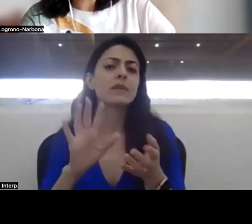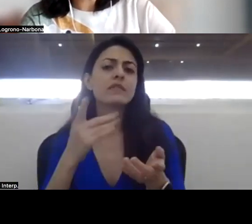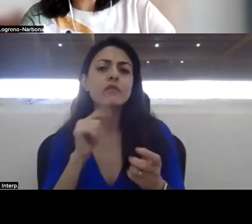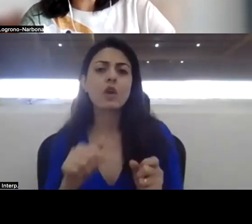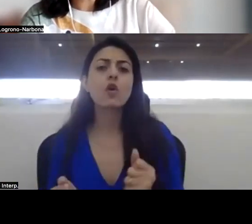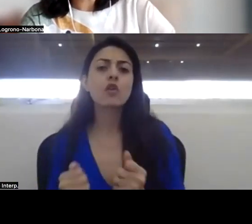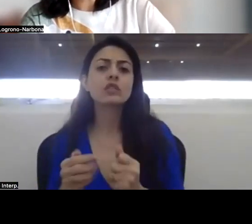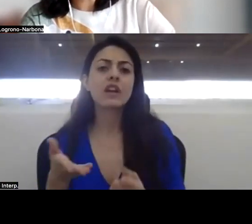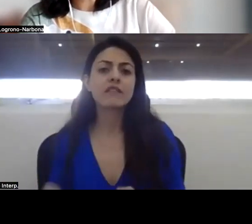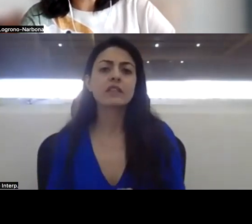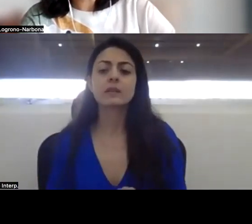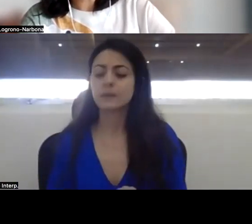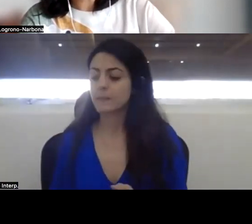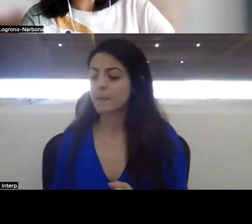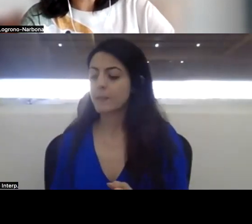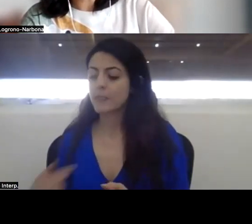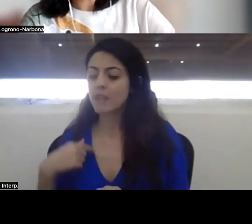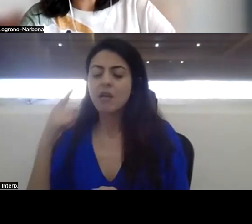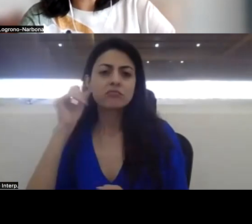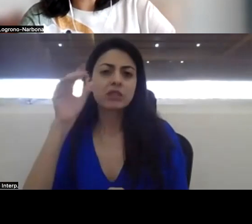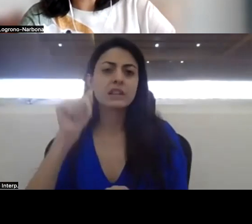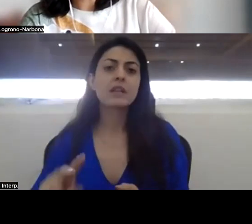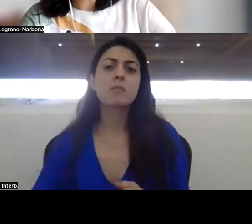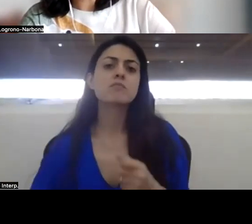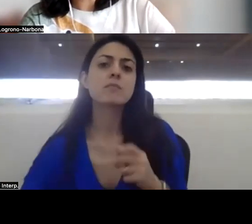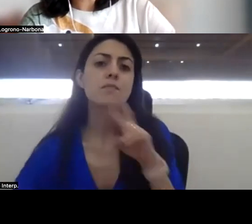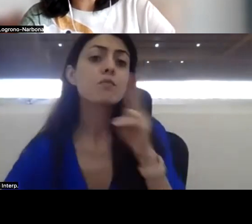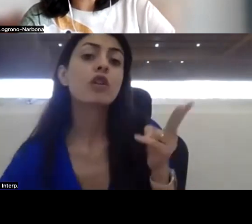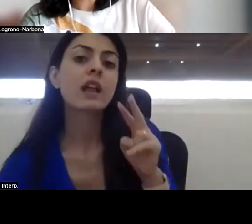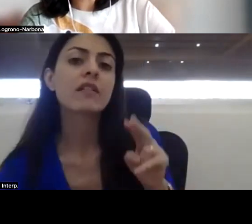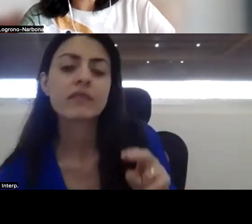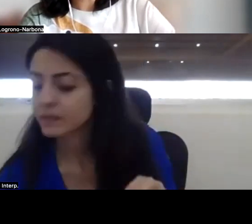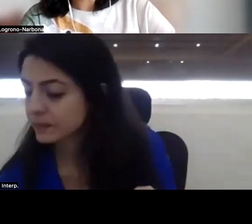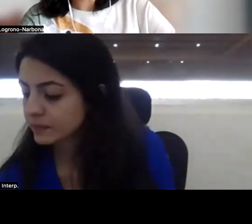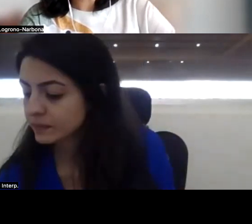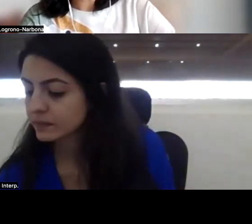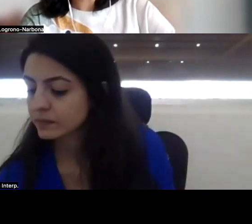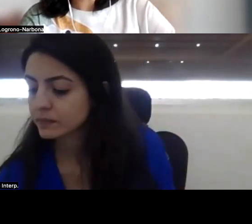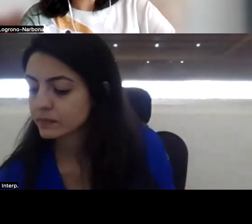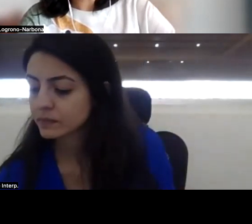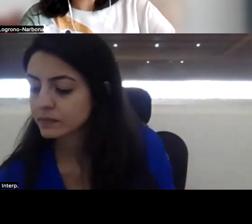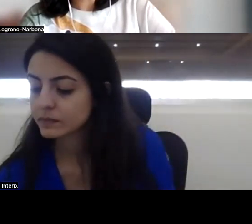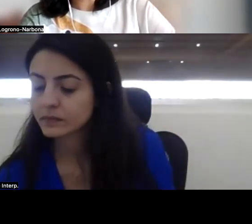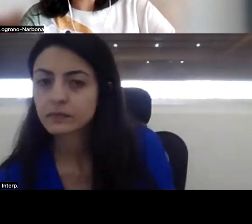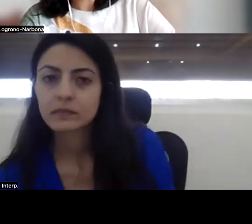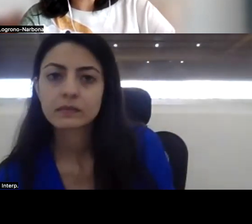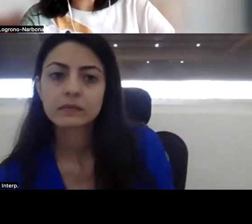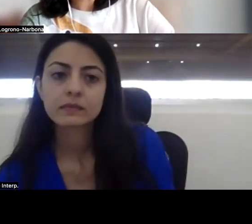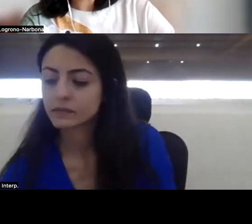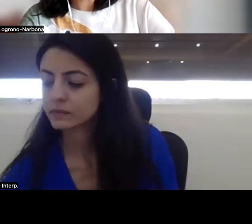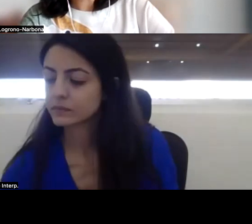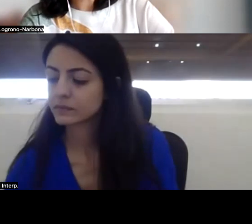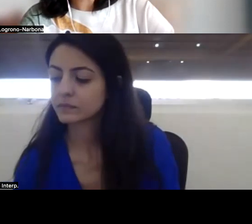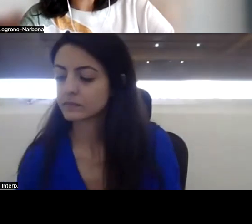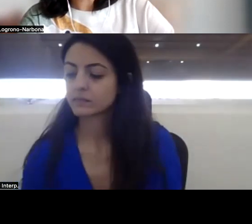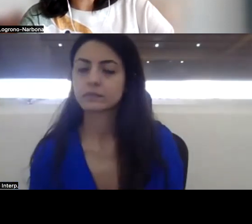greatly across countries, and is really where I think that the concept of proximity becomes critical. I